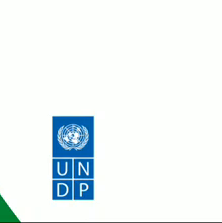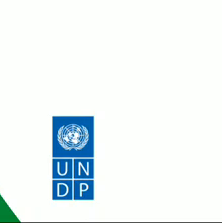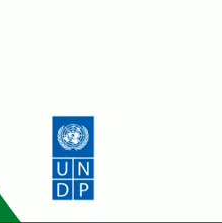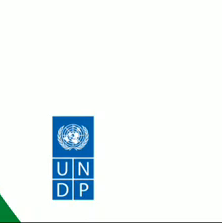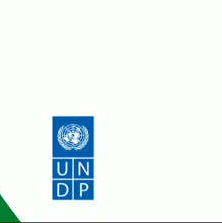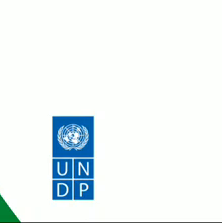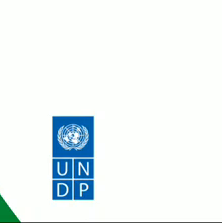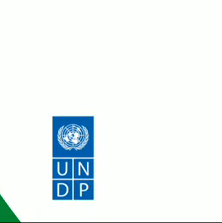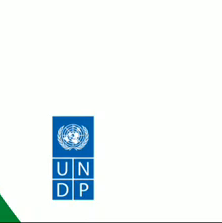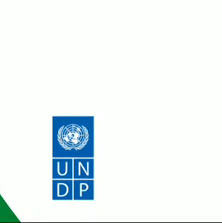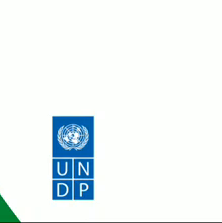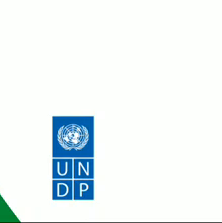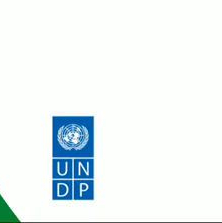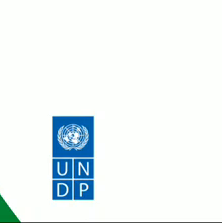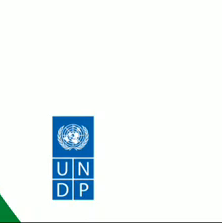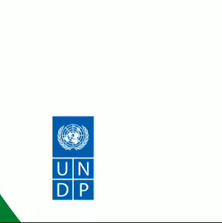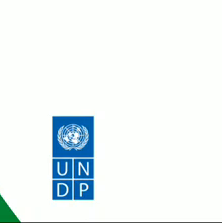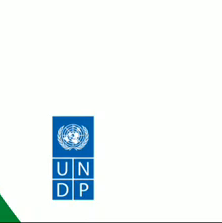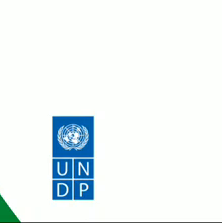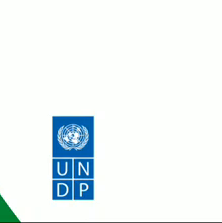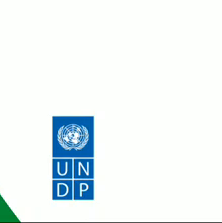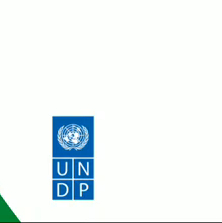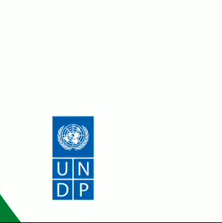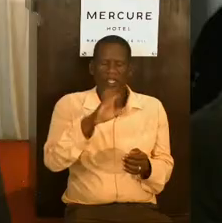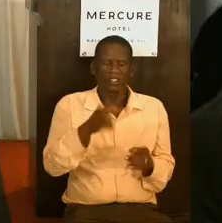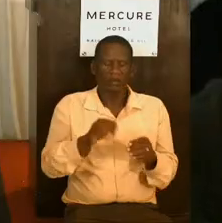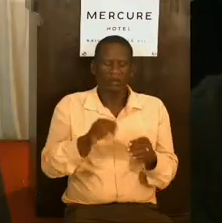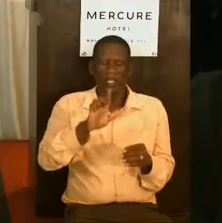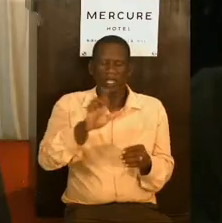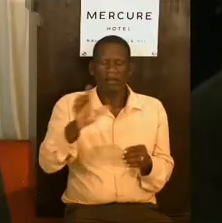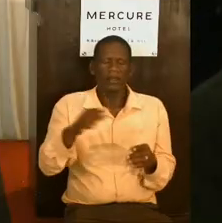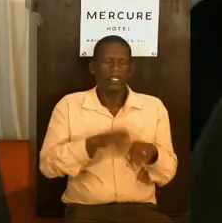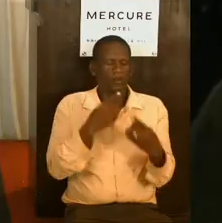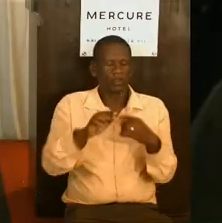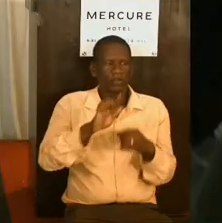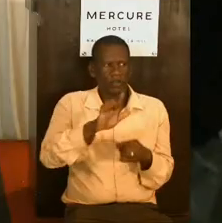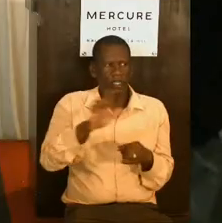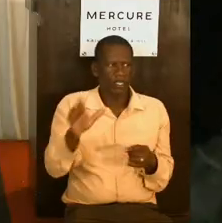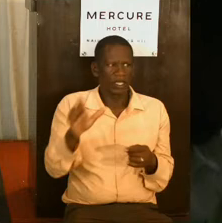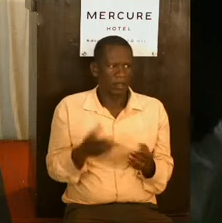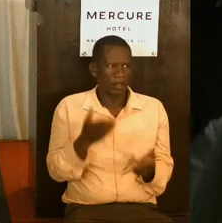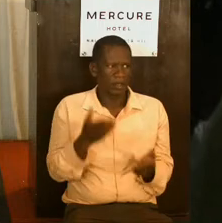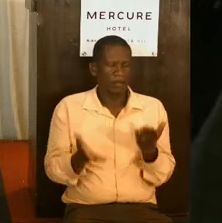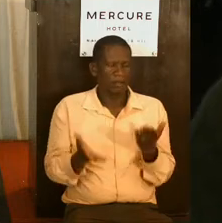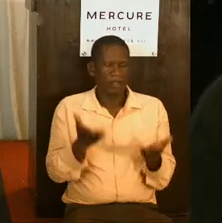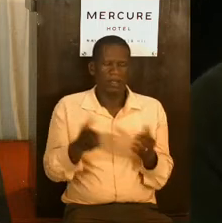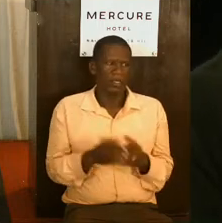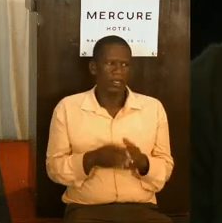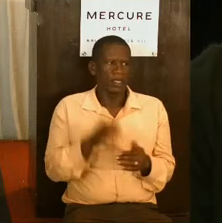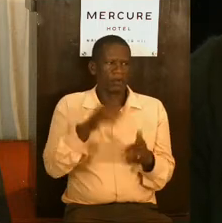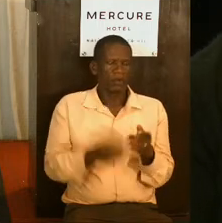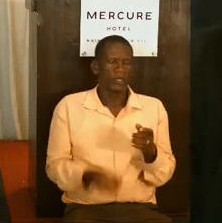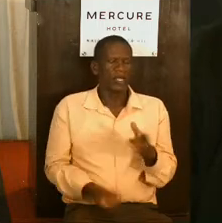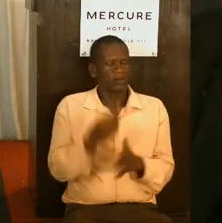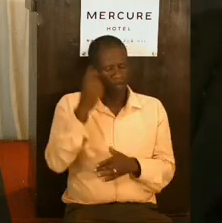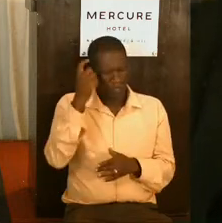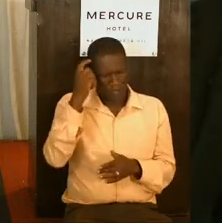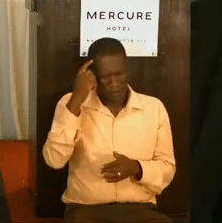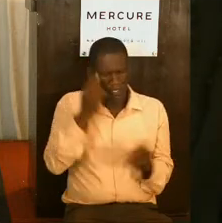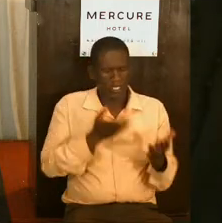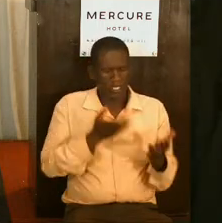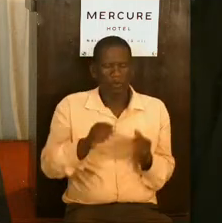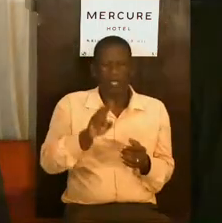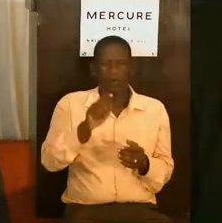education Grace from laikipia and when I talk of La Capia maybe what comes to your mind is